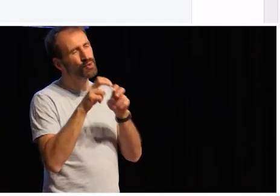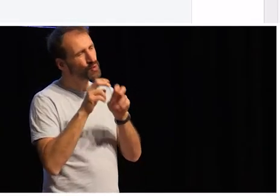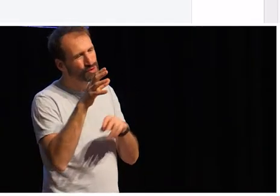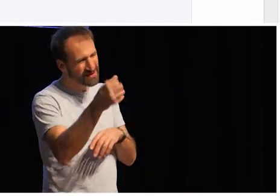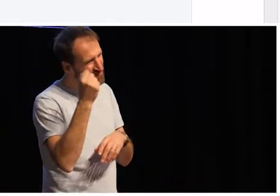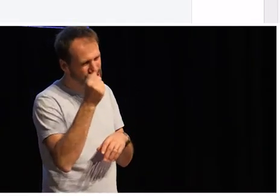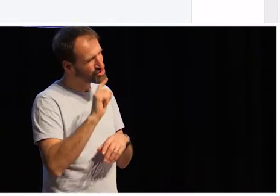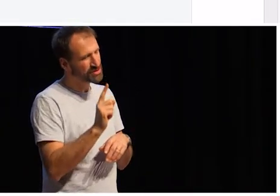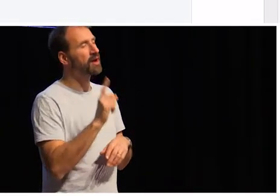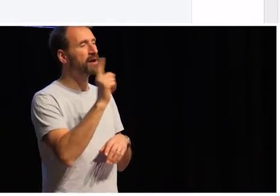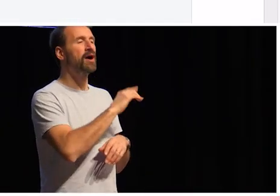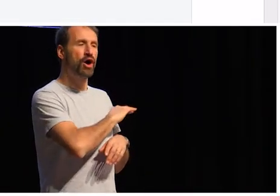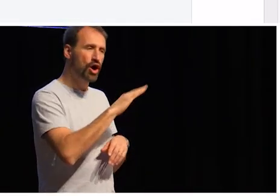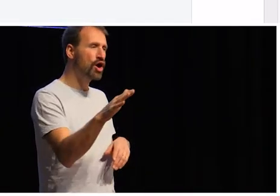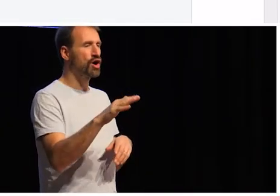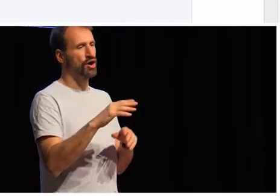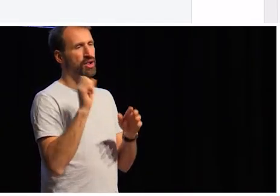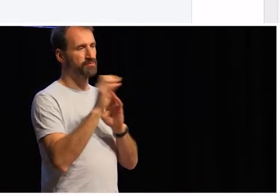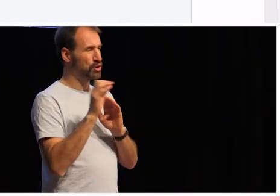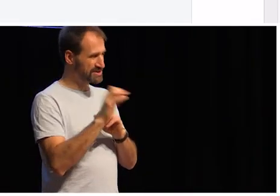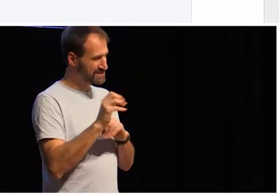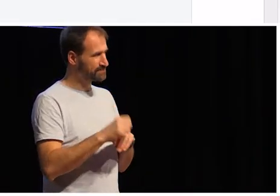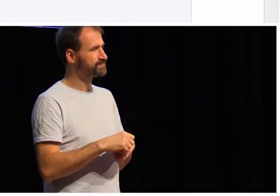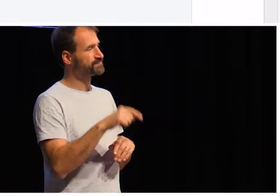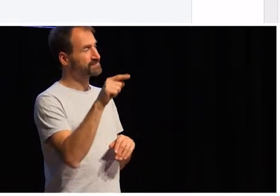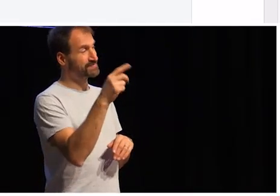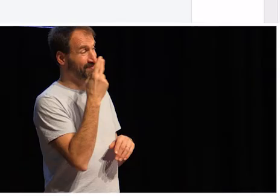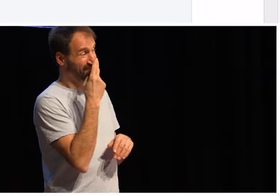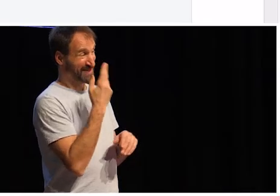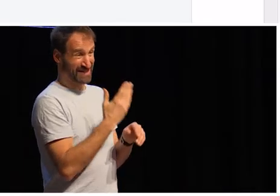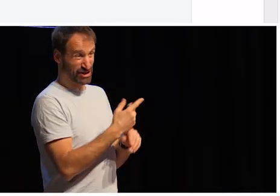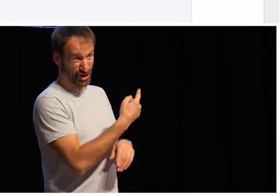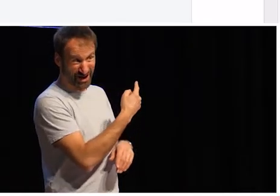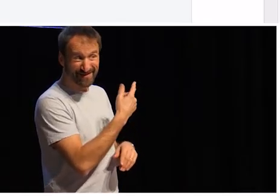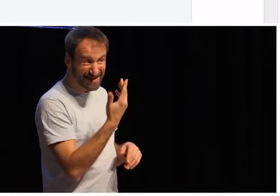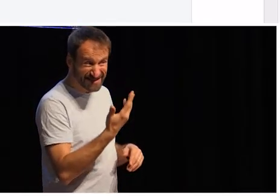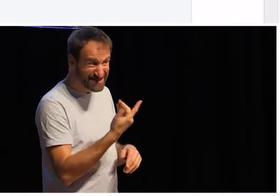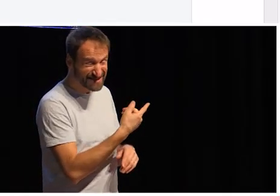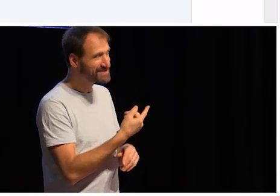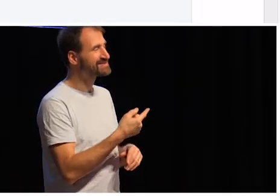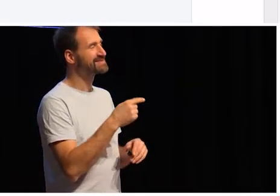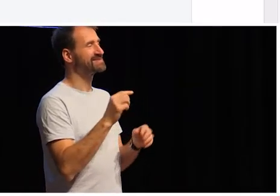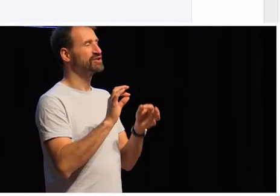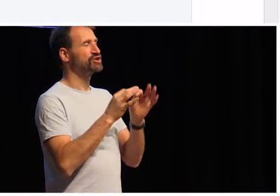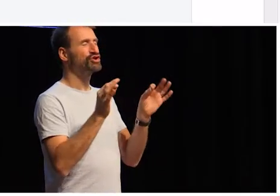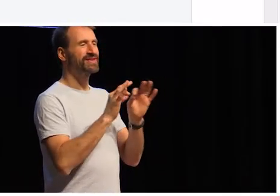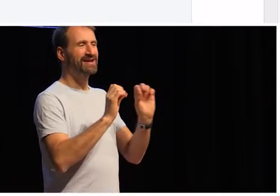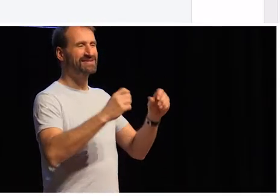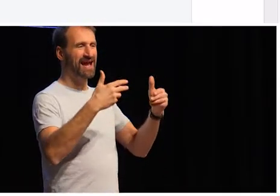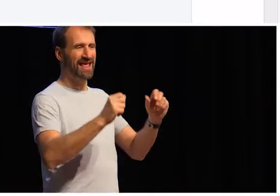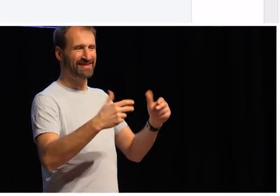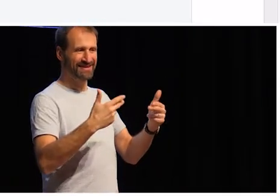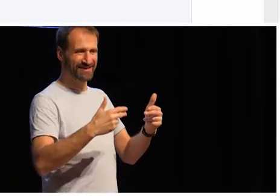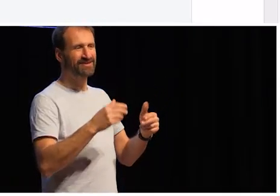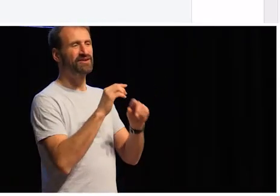posts and here you might already notice that we have this syntax highlighting and field